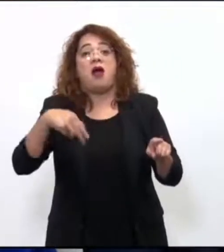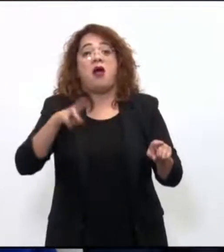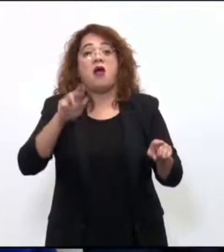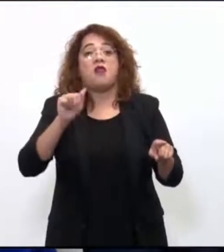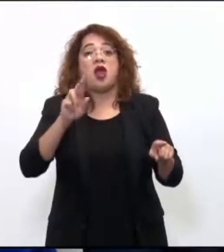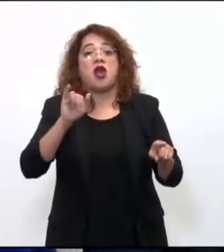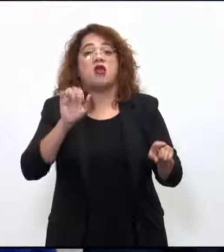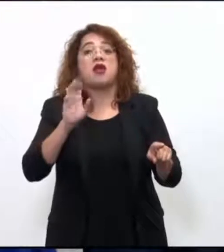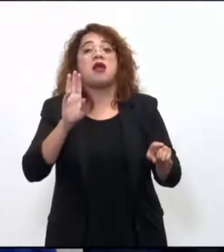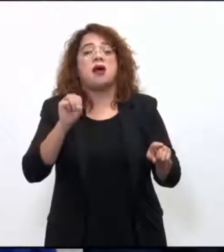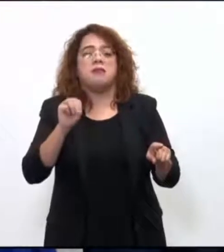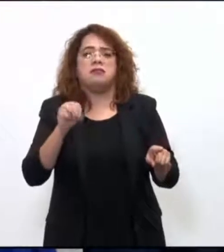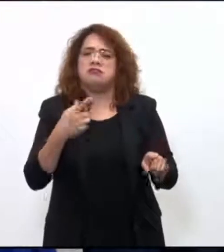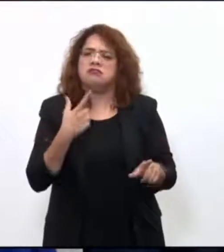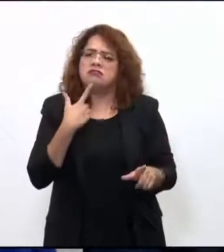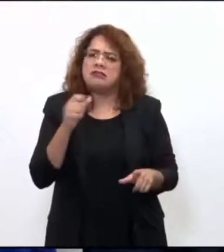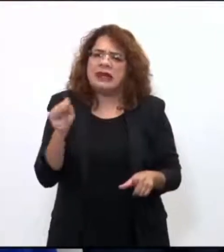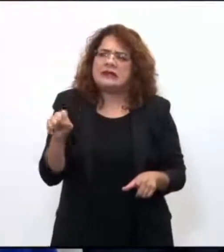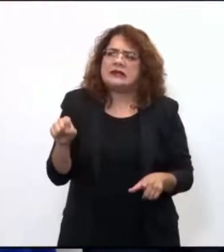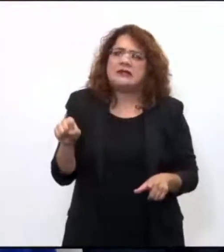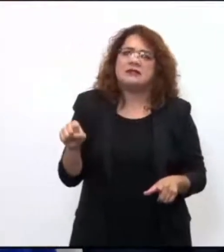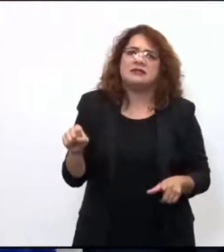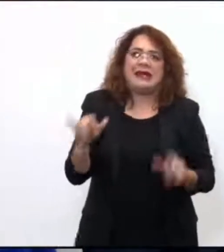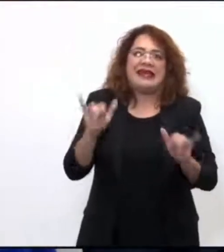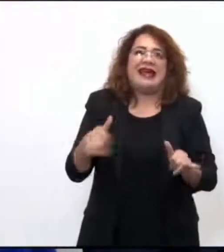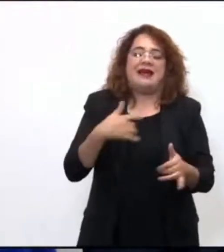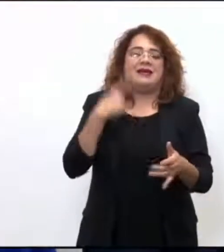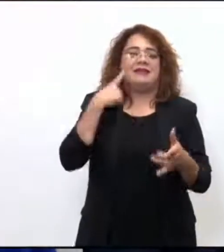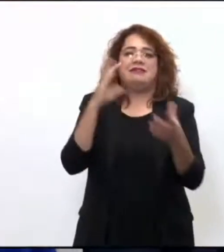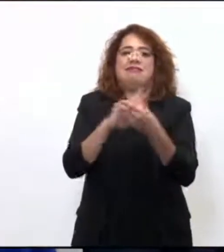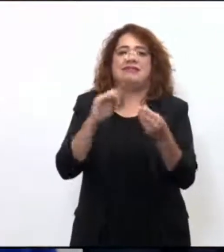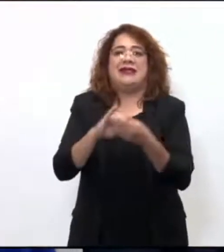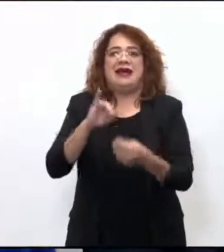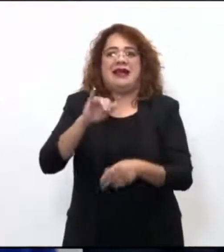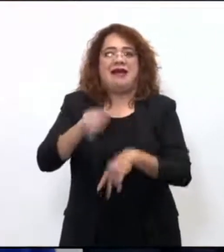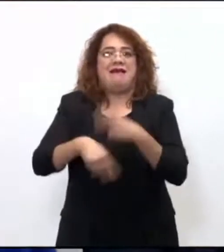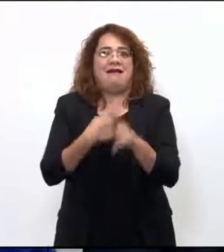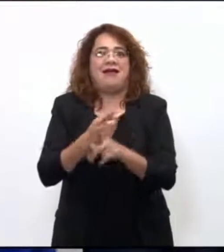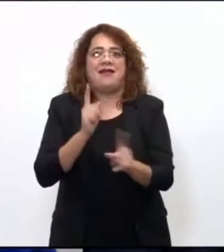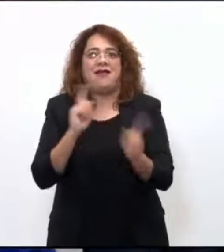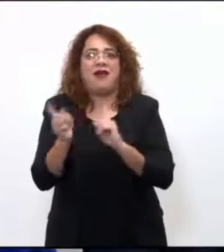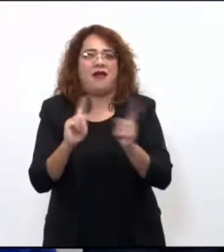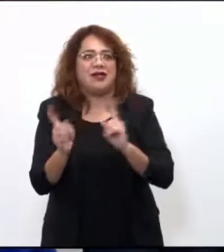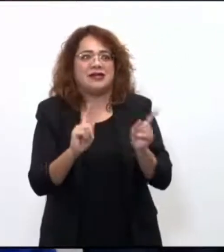So I think the answer is like everything. We should be thinking about everything. So we've actually been having these conversations a